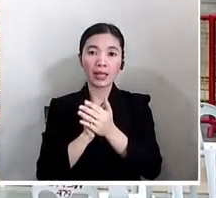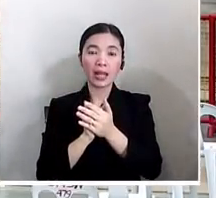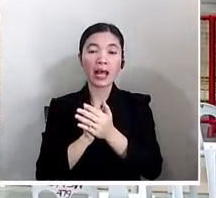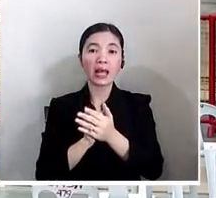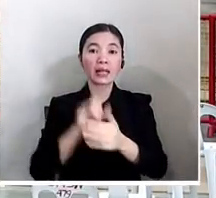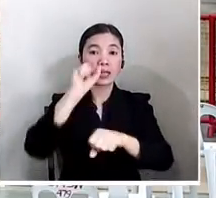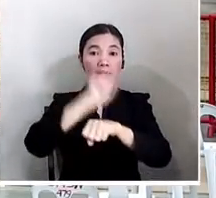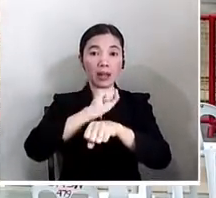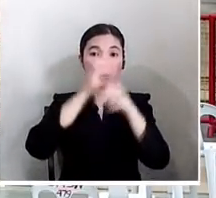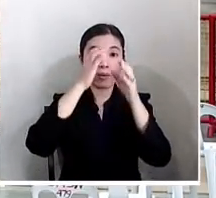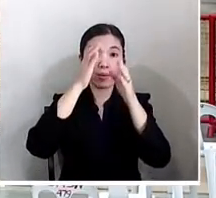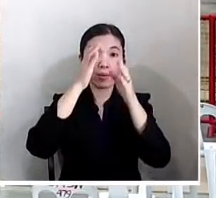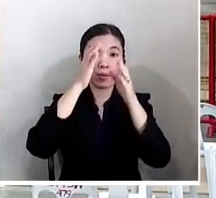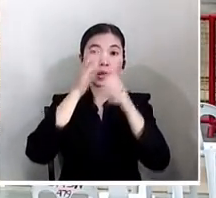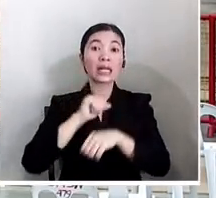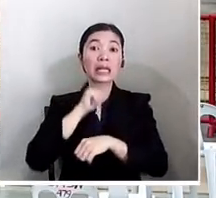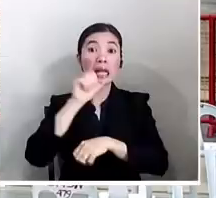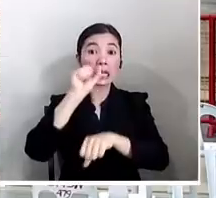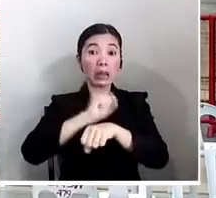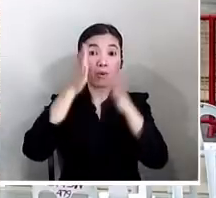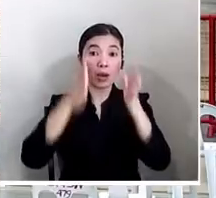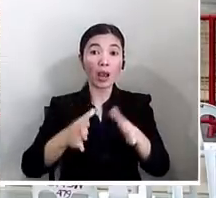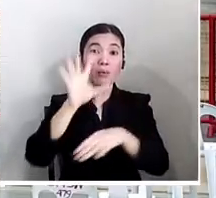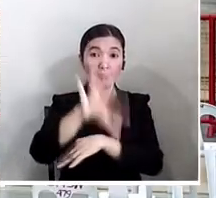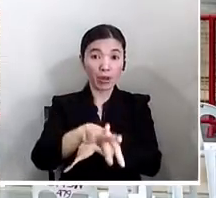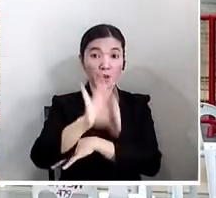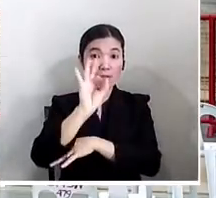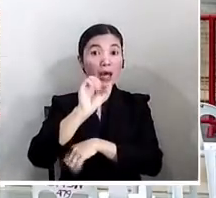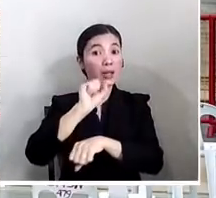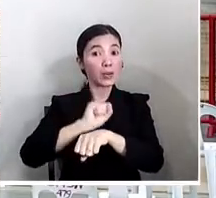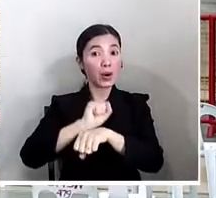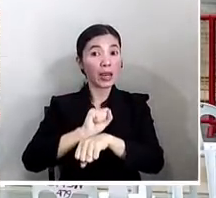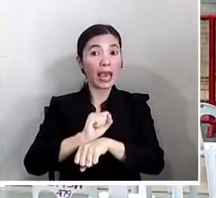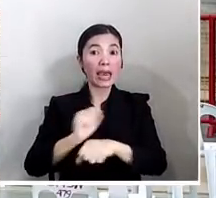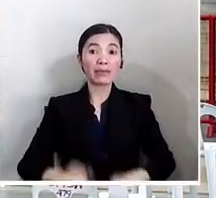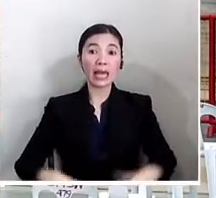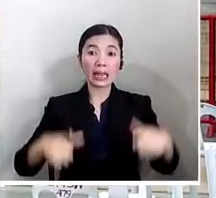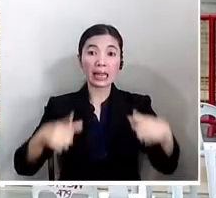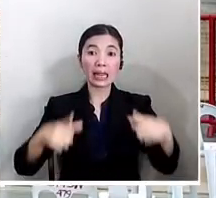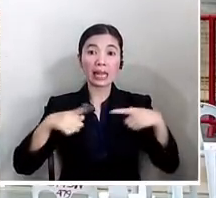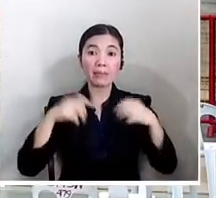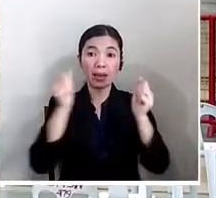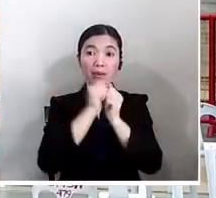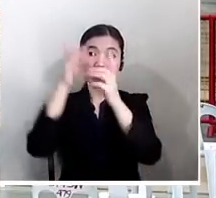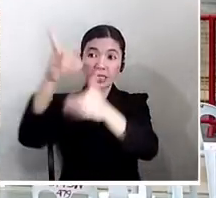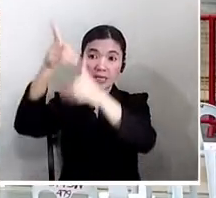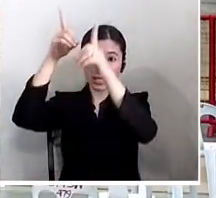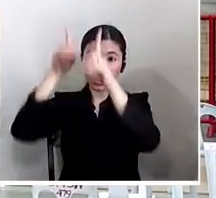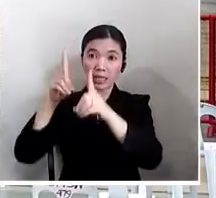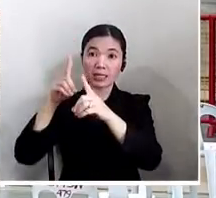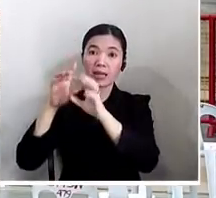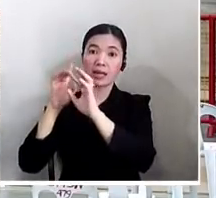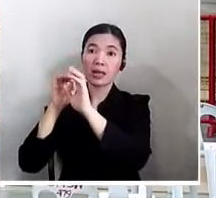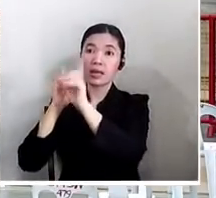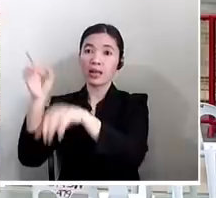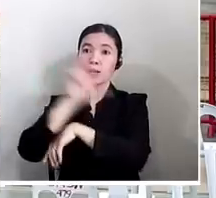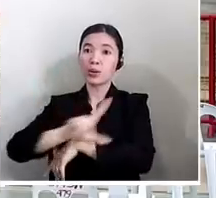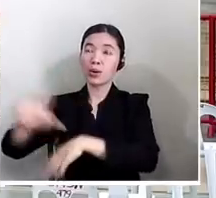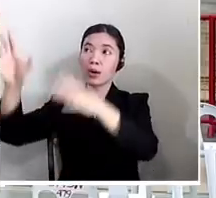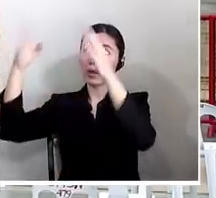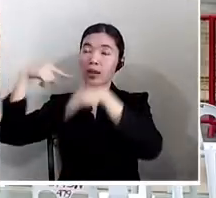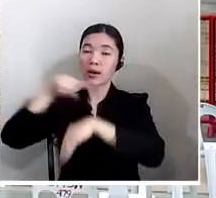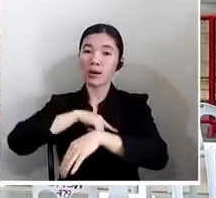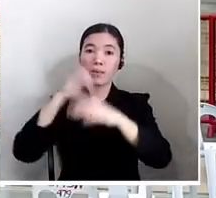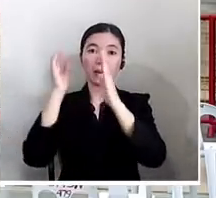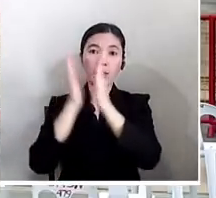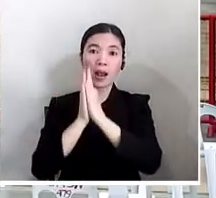work and earn their living with dignity, let us pray to the Lord. Lord, hear our prayer. That